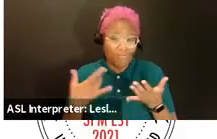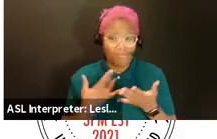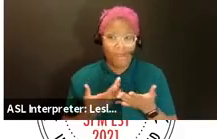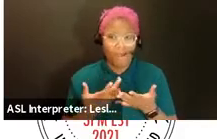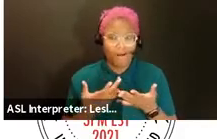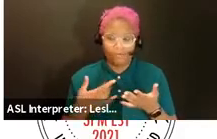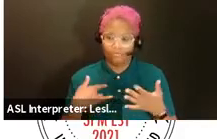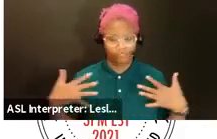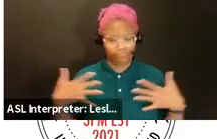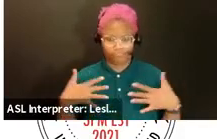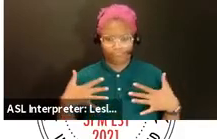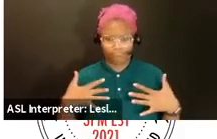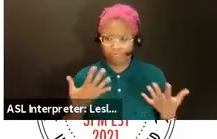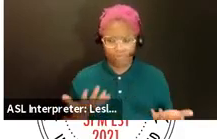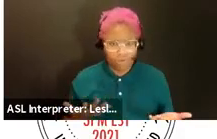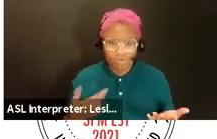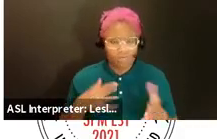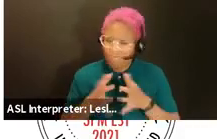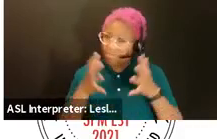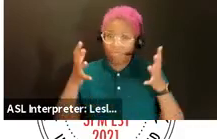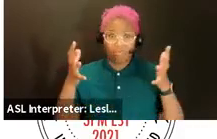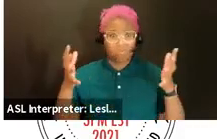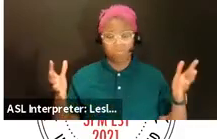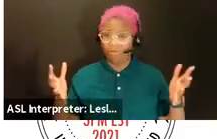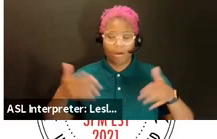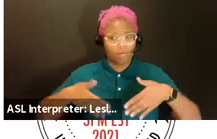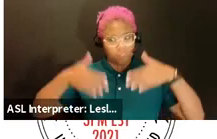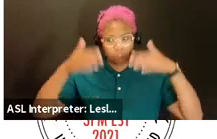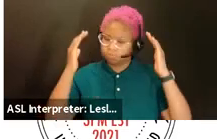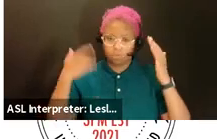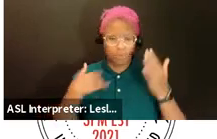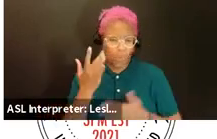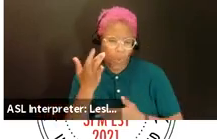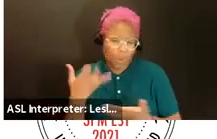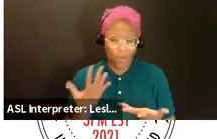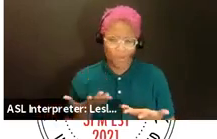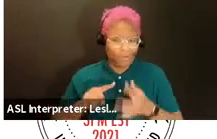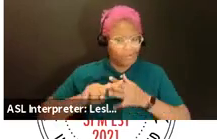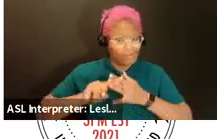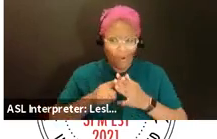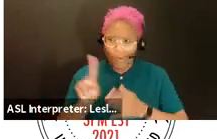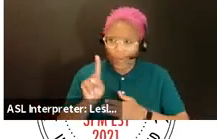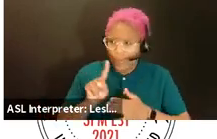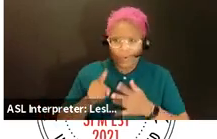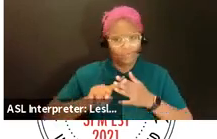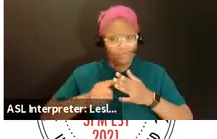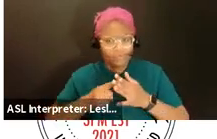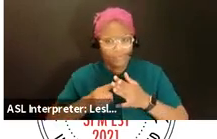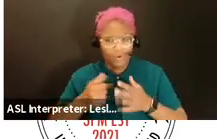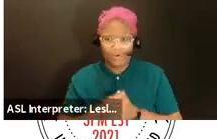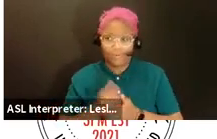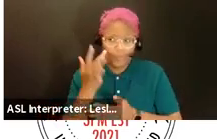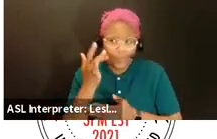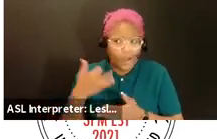Why would I ever willfully get myself involved in this? How do I even think about whether it's feasible to book an